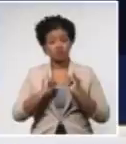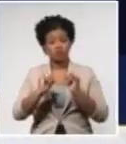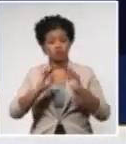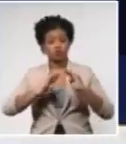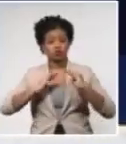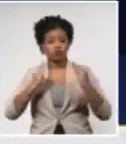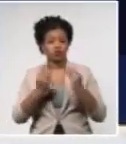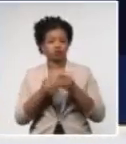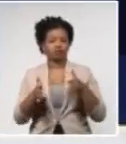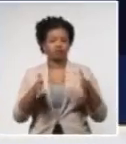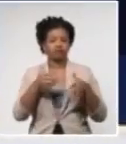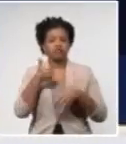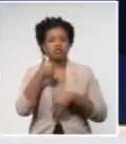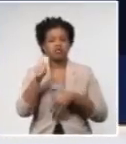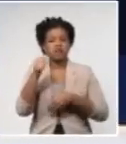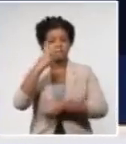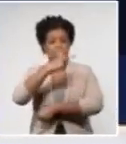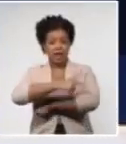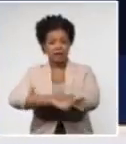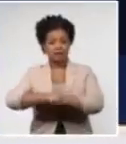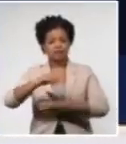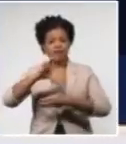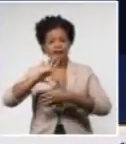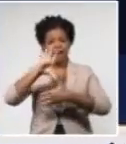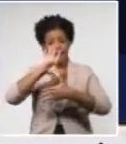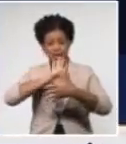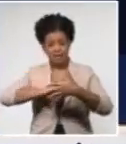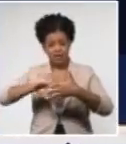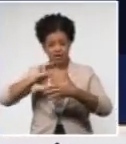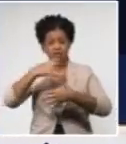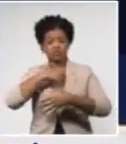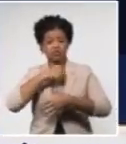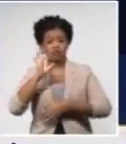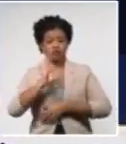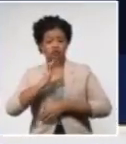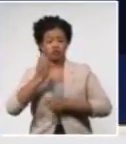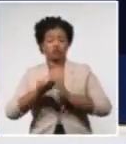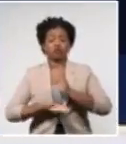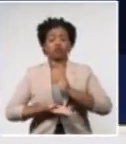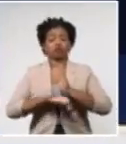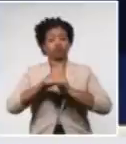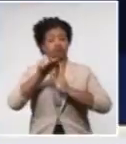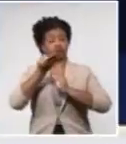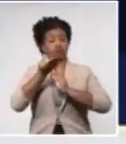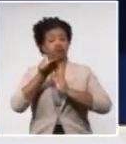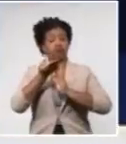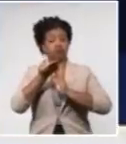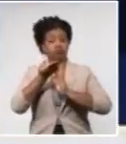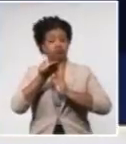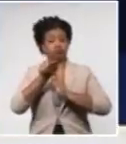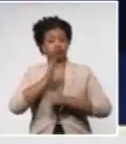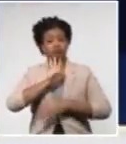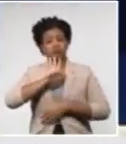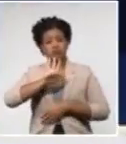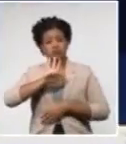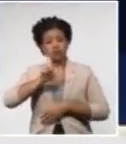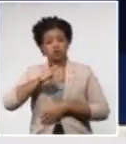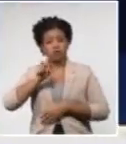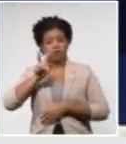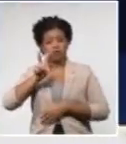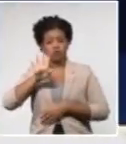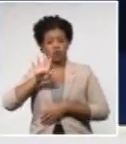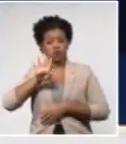208,900 deaths for a fatality rate of 5.24% in our